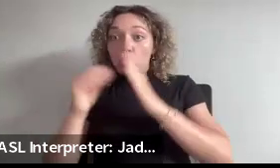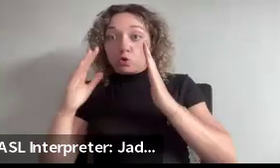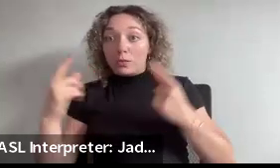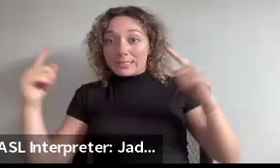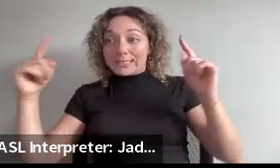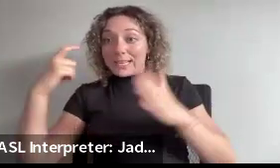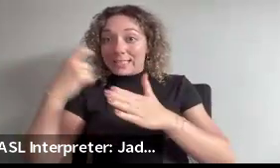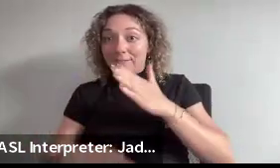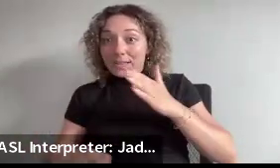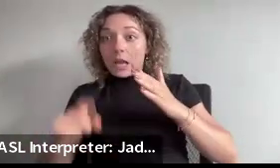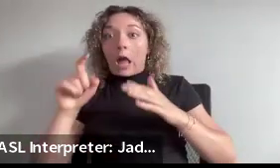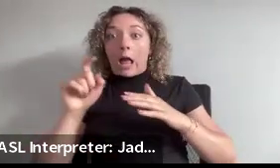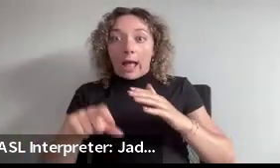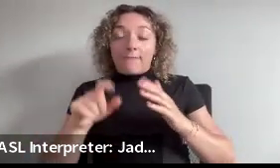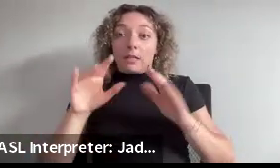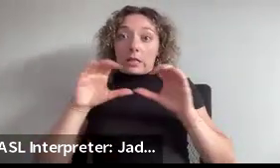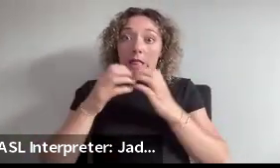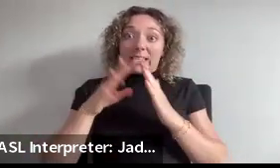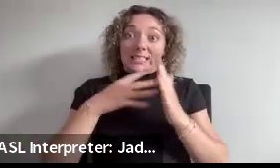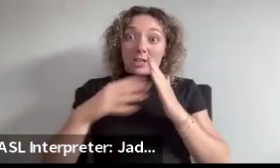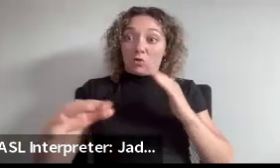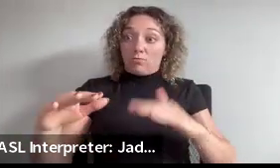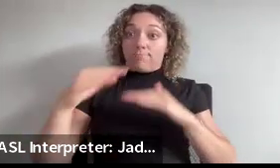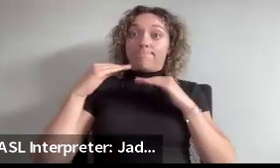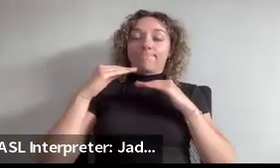and having to pull back the class schedule pretty significantly.